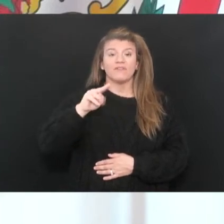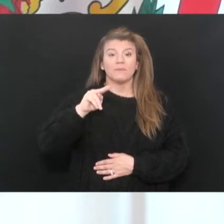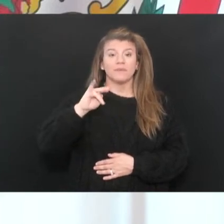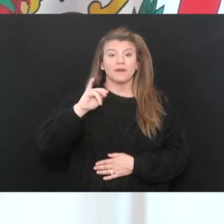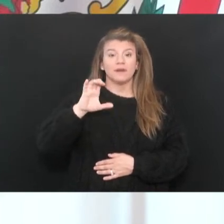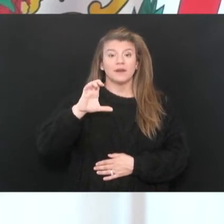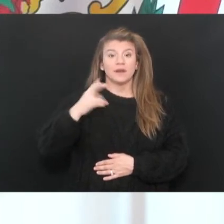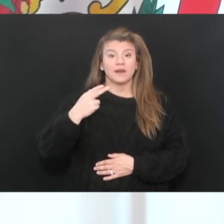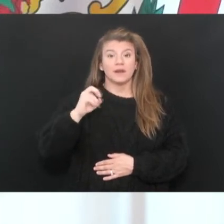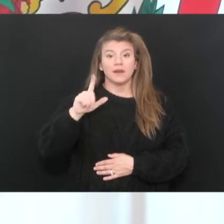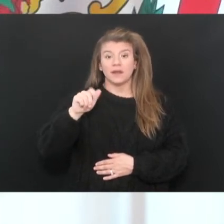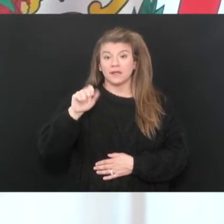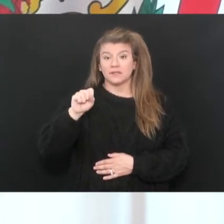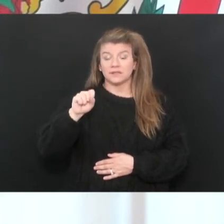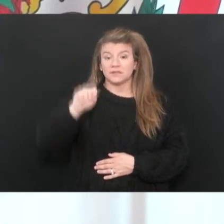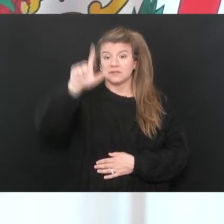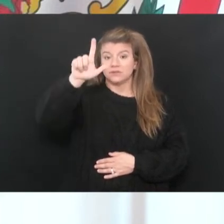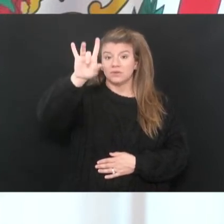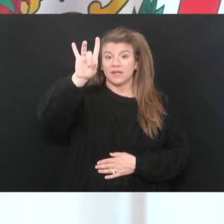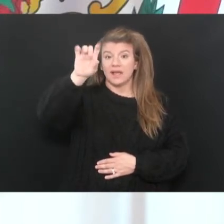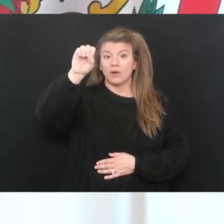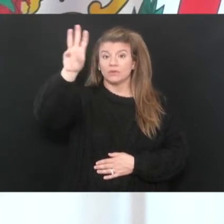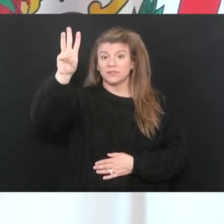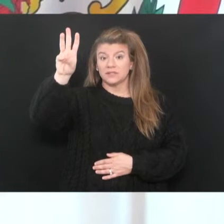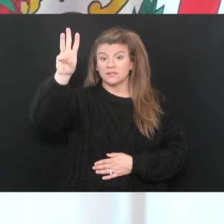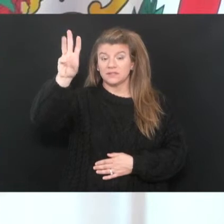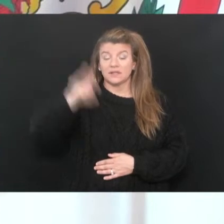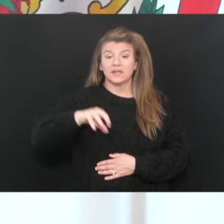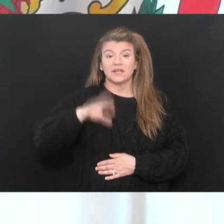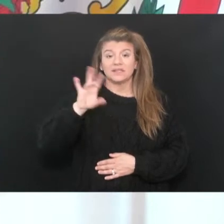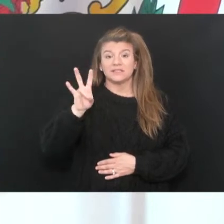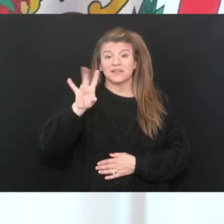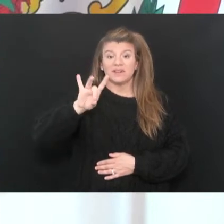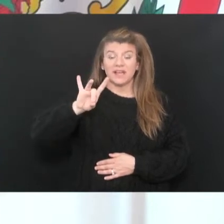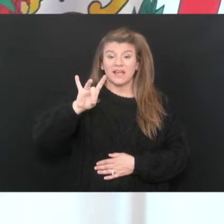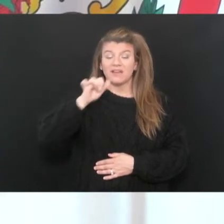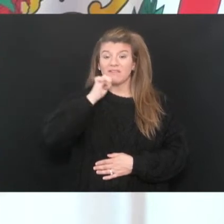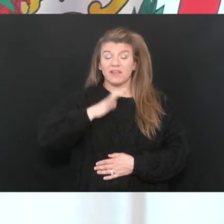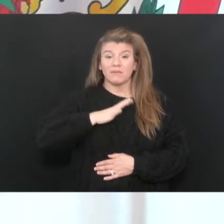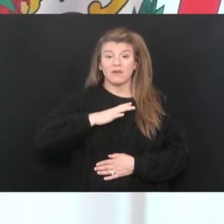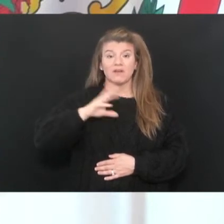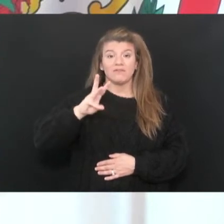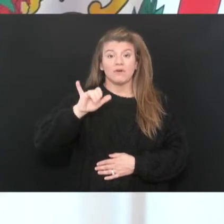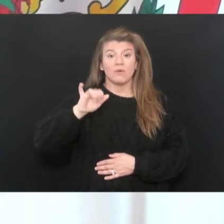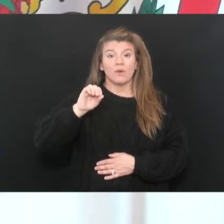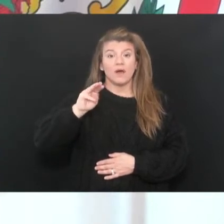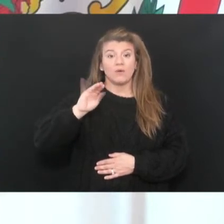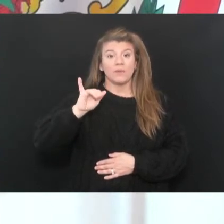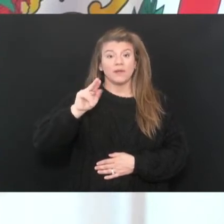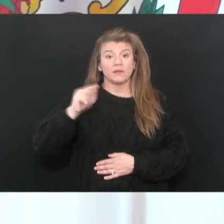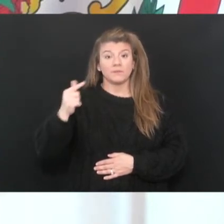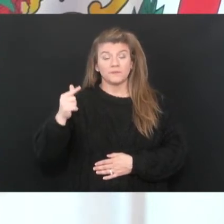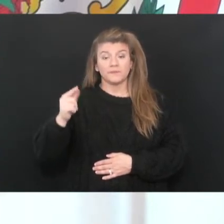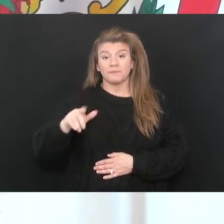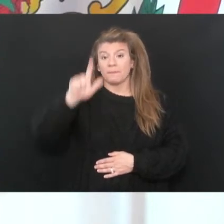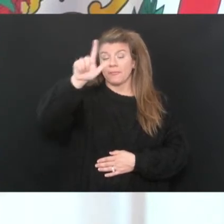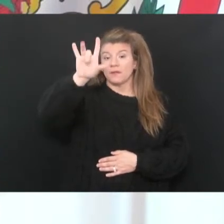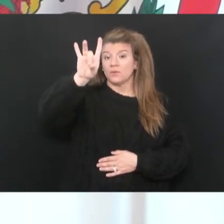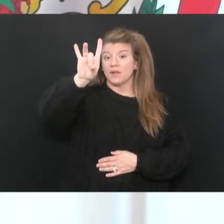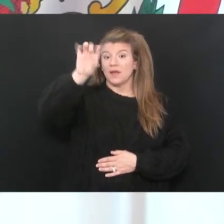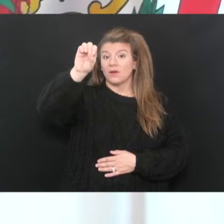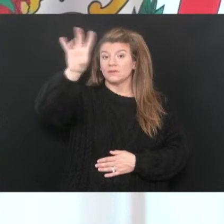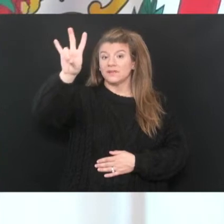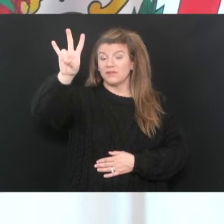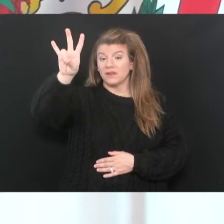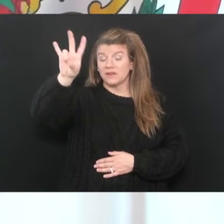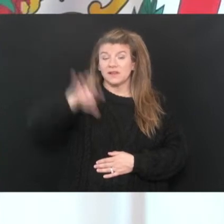County. Our 2,806th death, a 78-year-old female from Wyoming County. Our